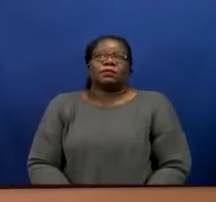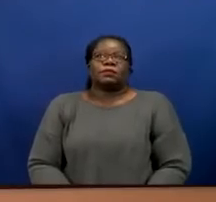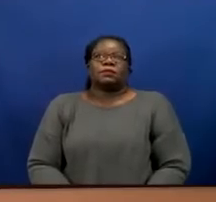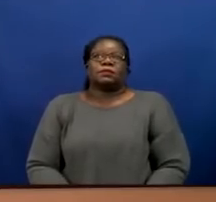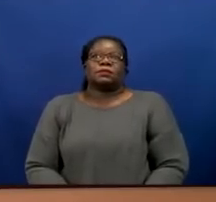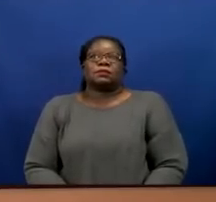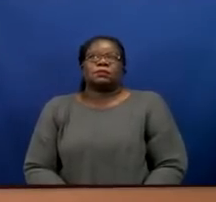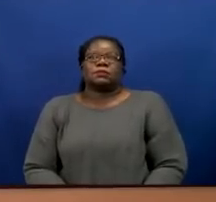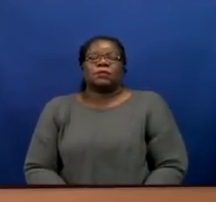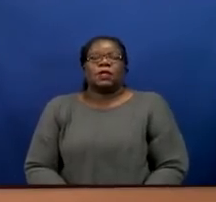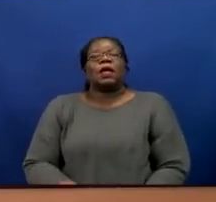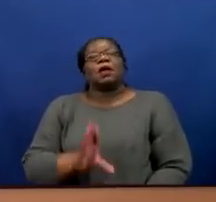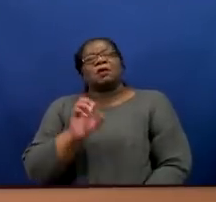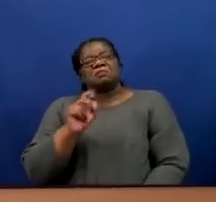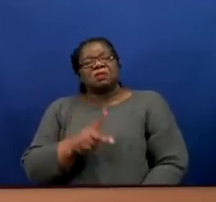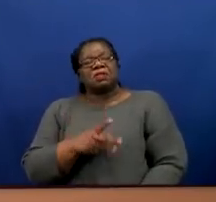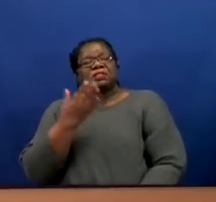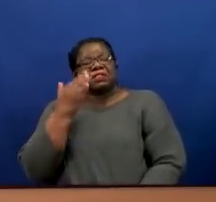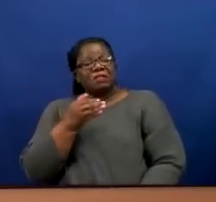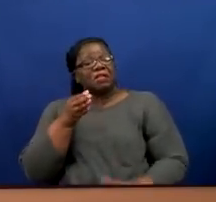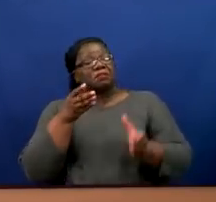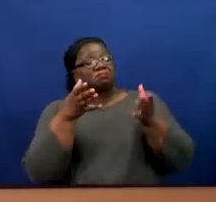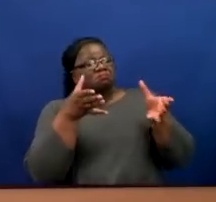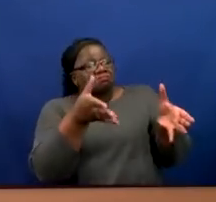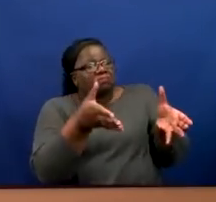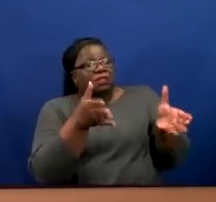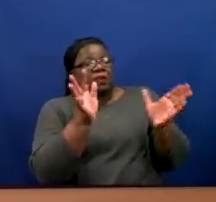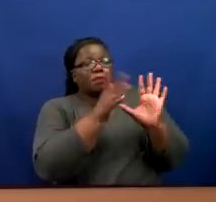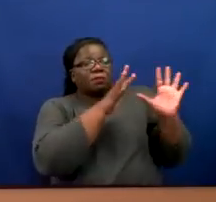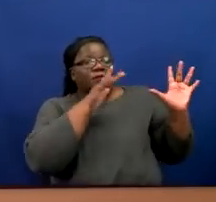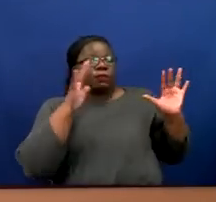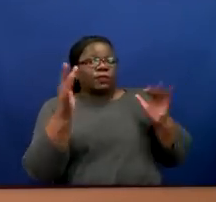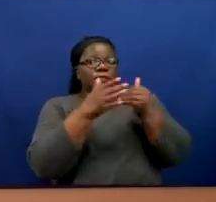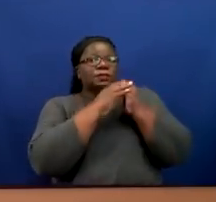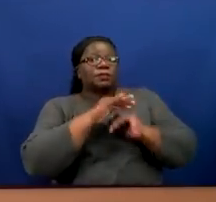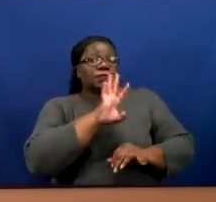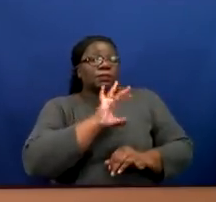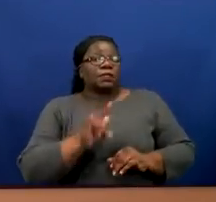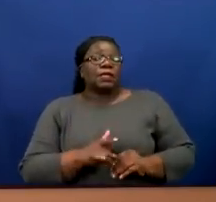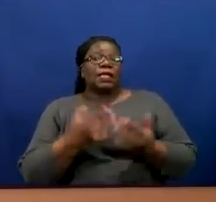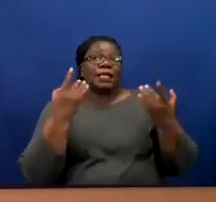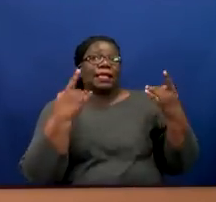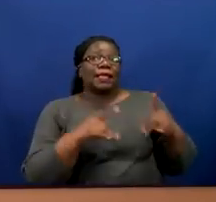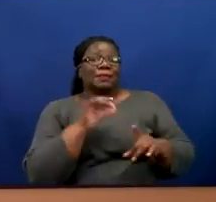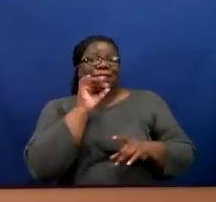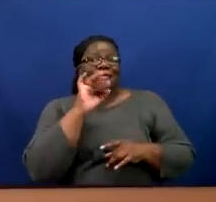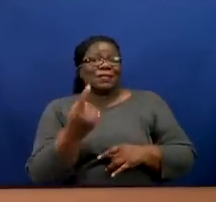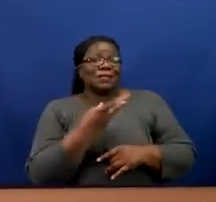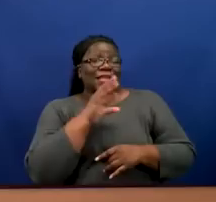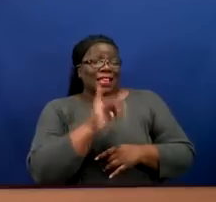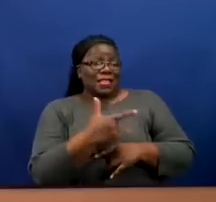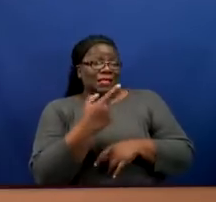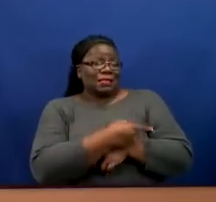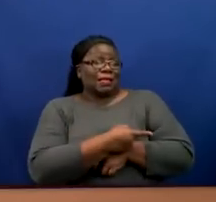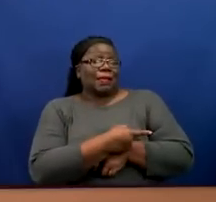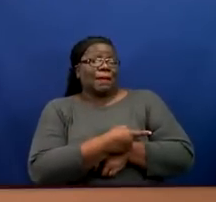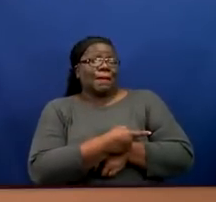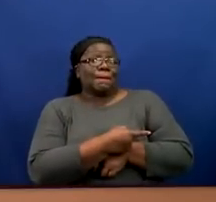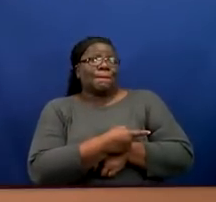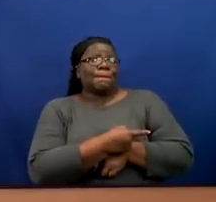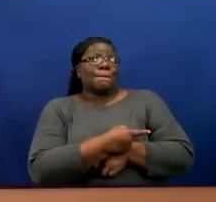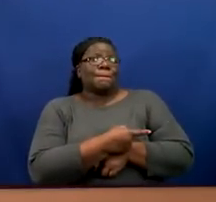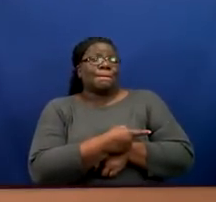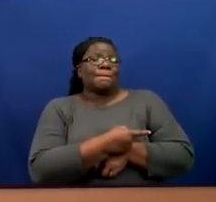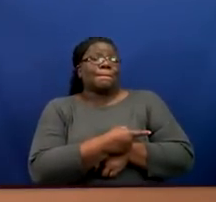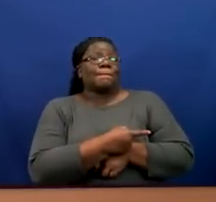So now they're praising the Lord, they're worshiping the Lord. And it happens not just that day, but throughout the